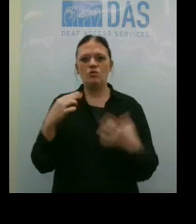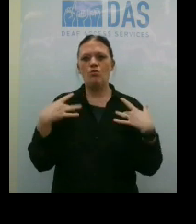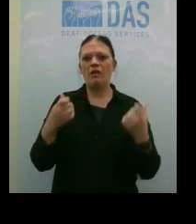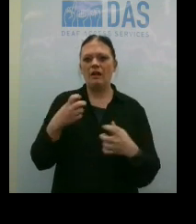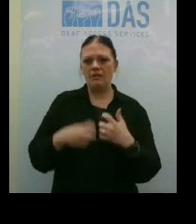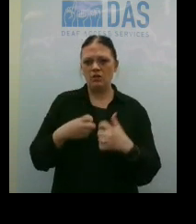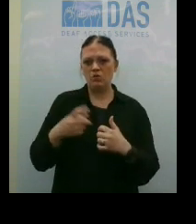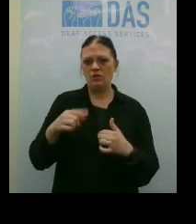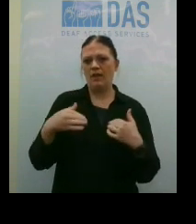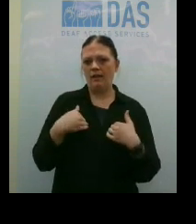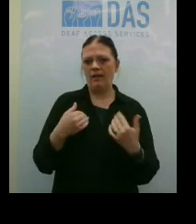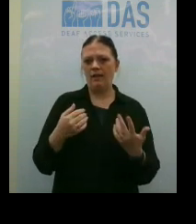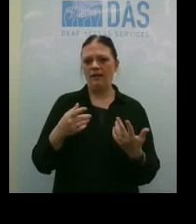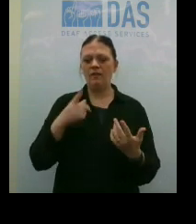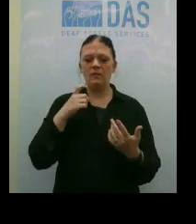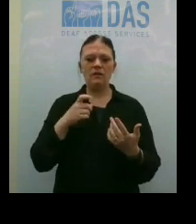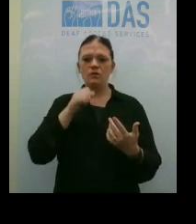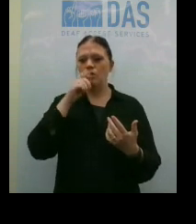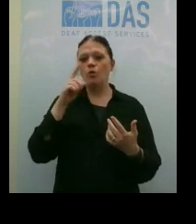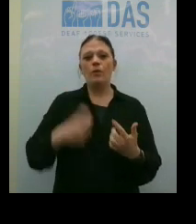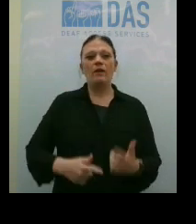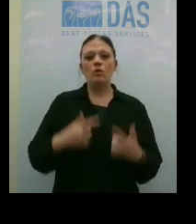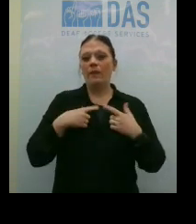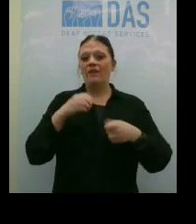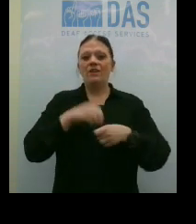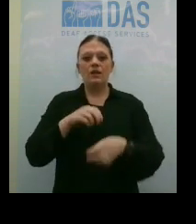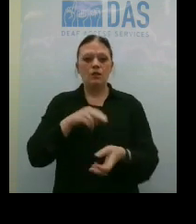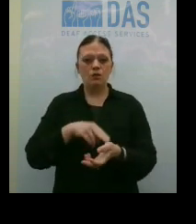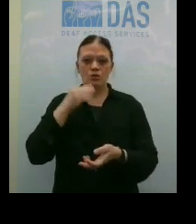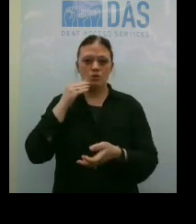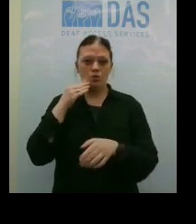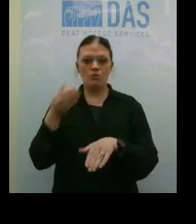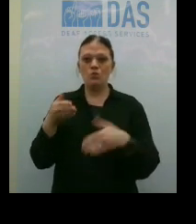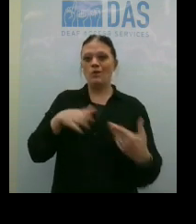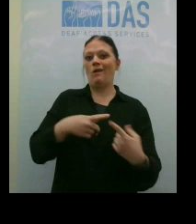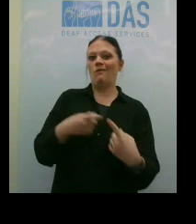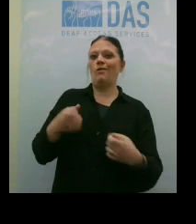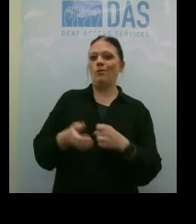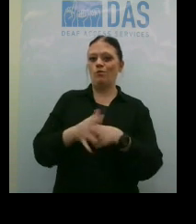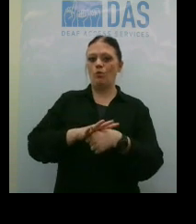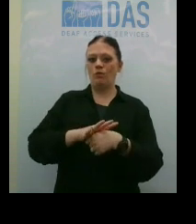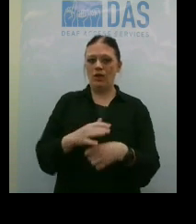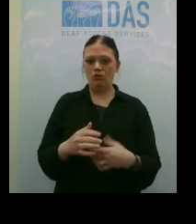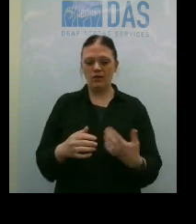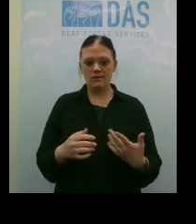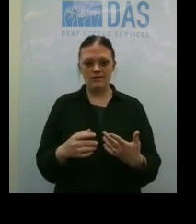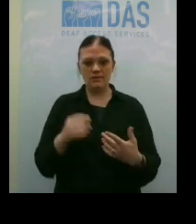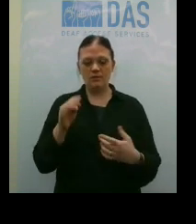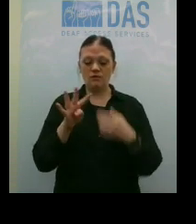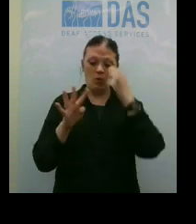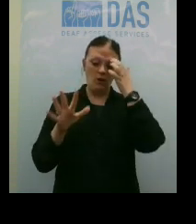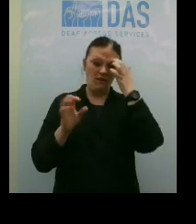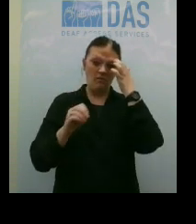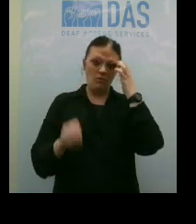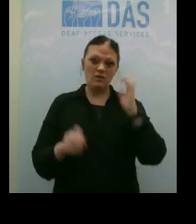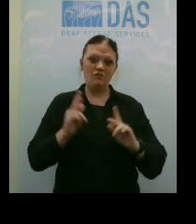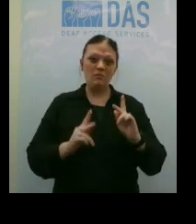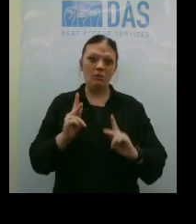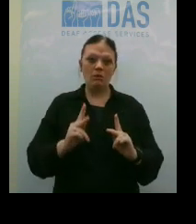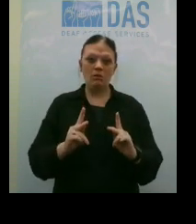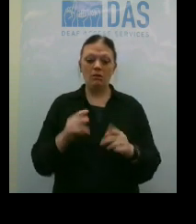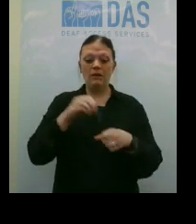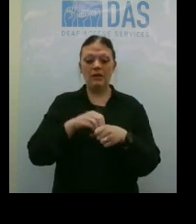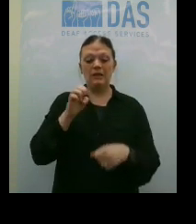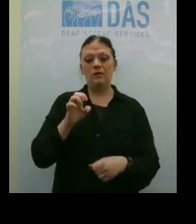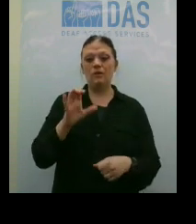they may have, because you don't have to live in a nursing home to have died from the coronavirus, because there's 45% of the people in